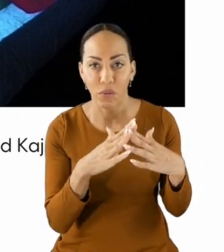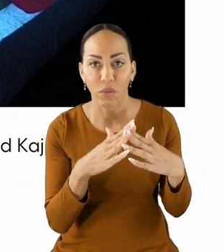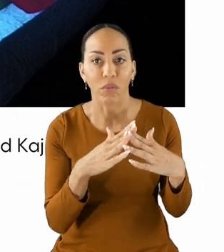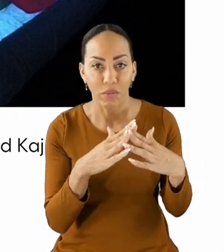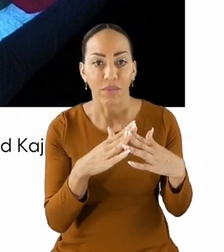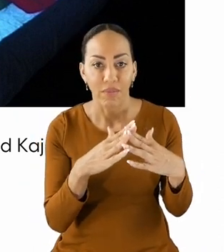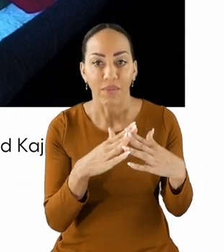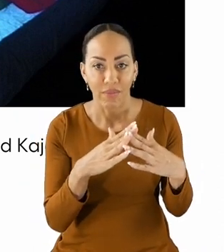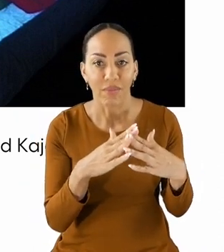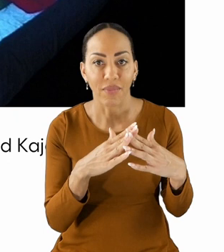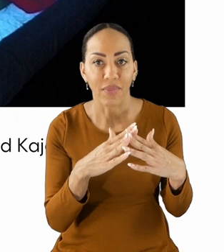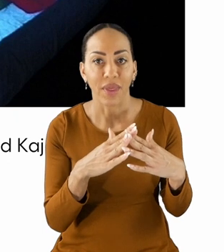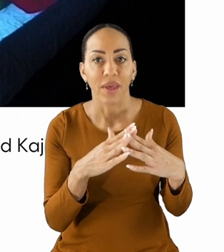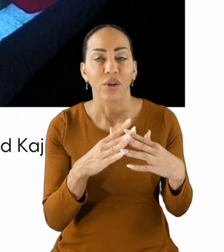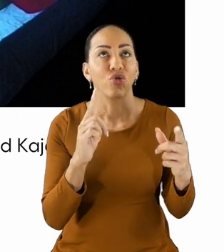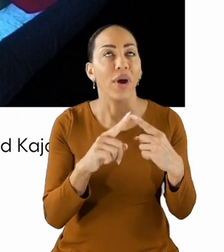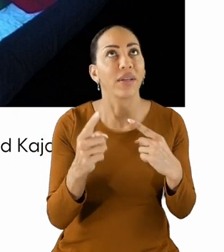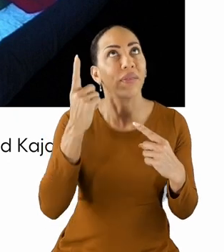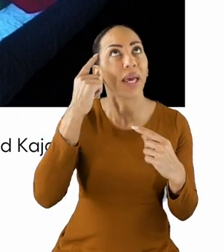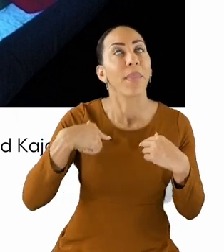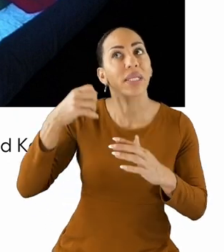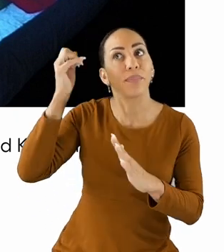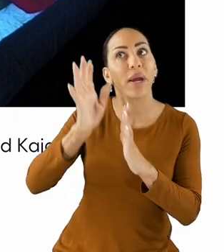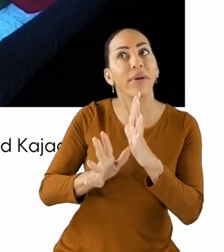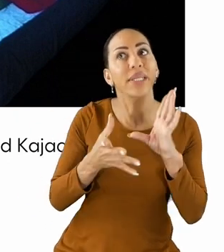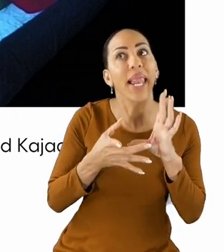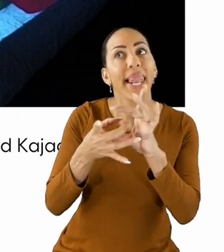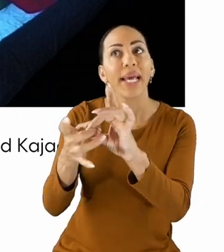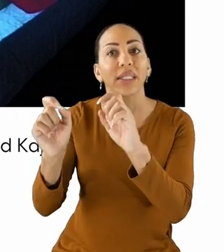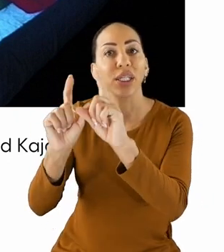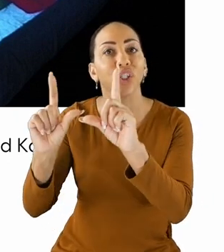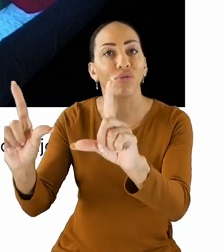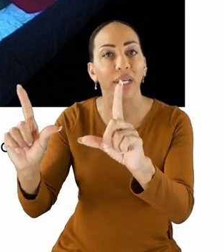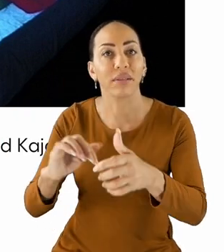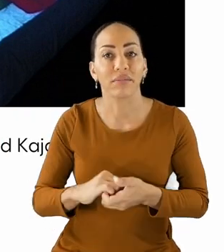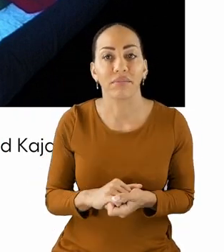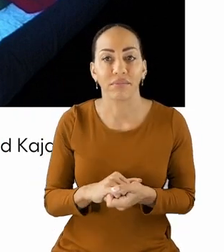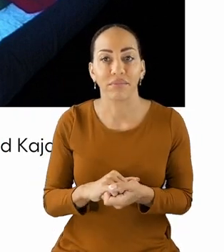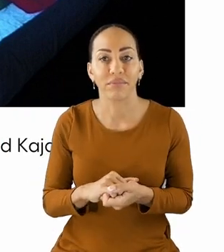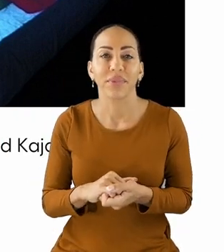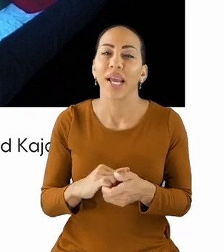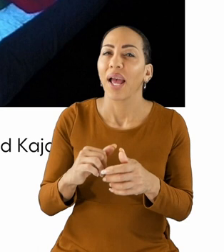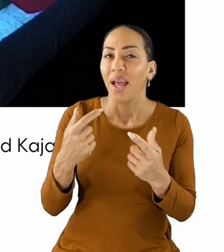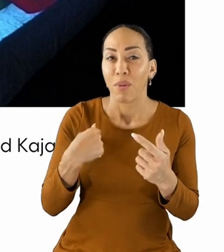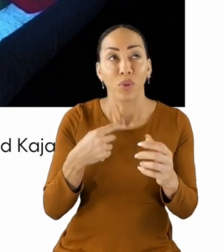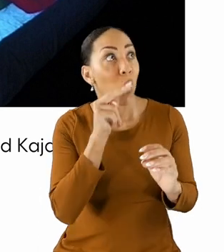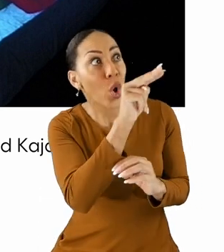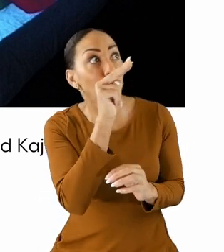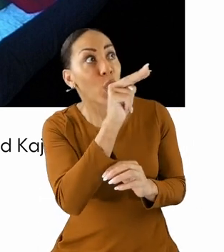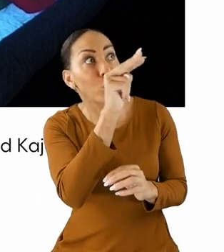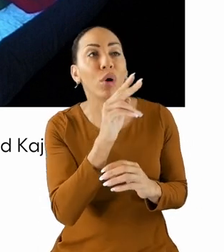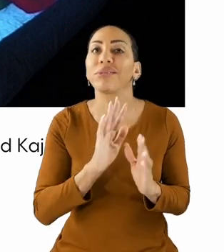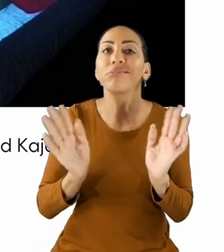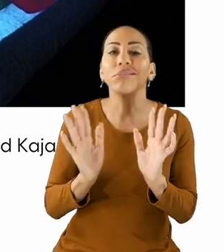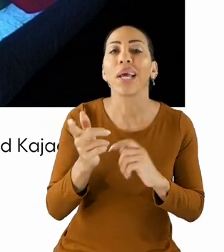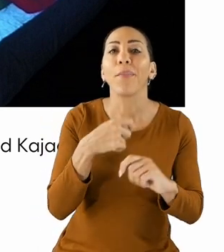experience into the reflected third space. The screen wasn't watched, it was entered like a portal to